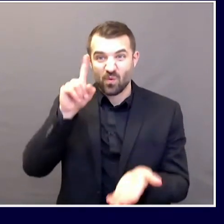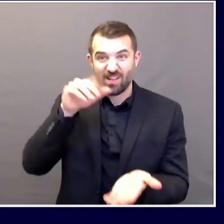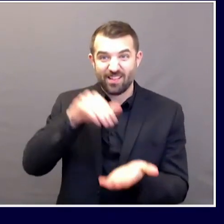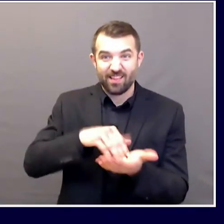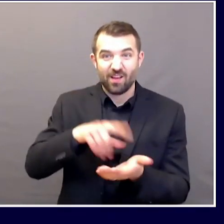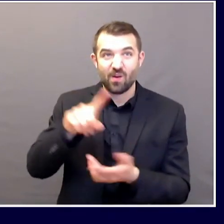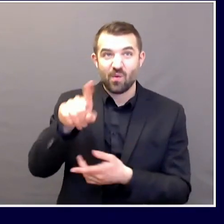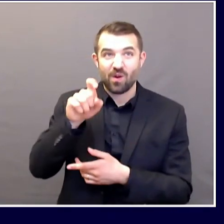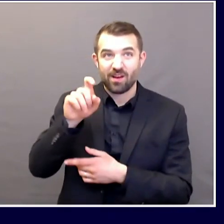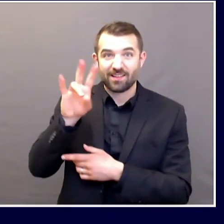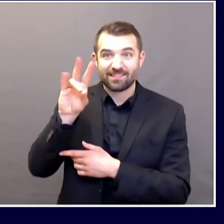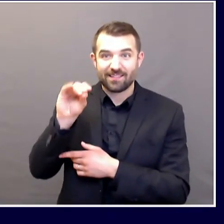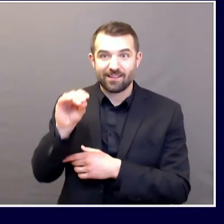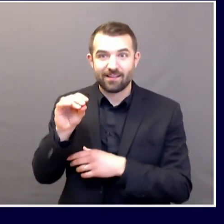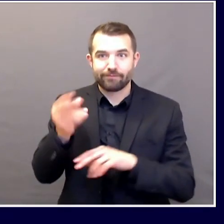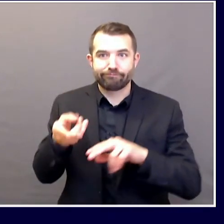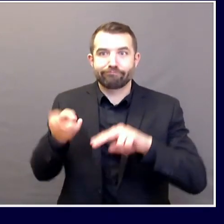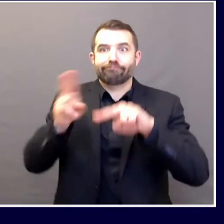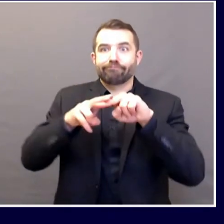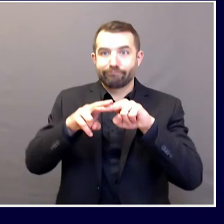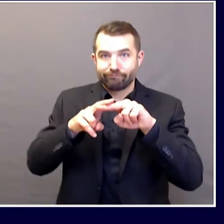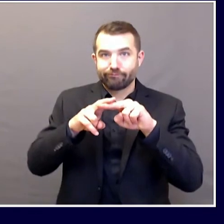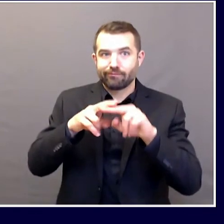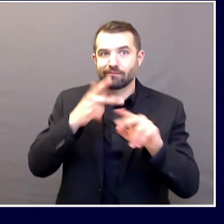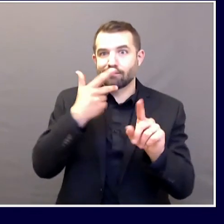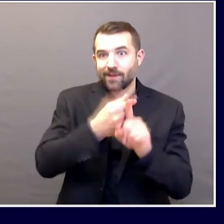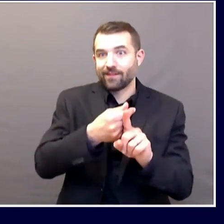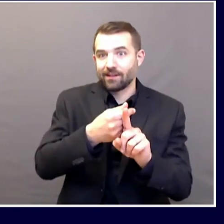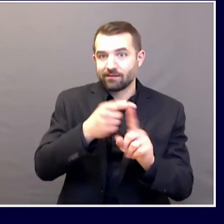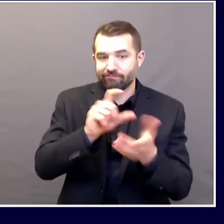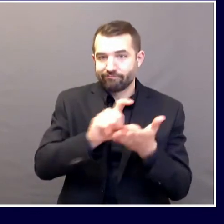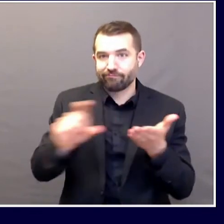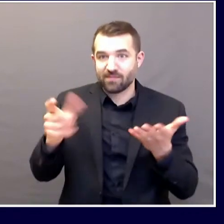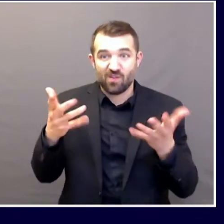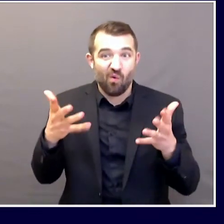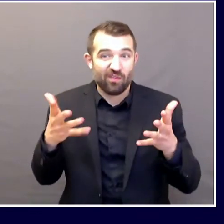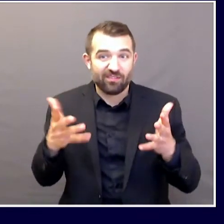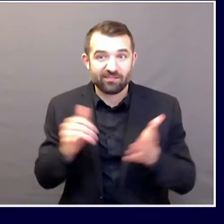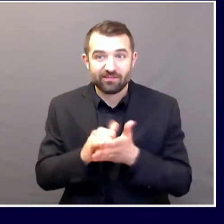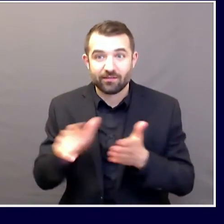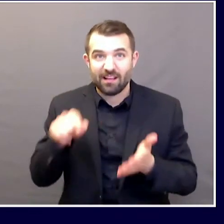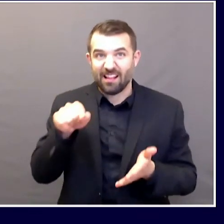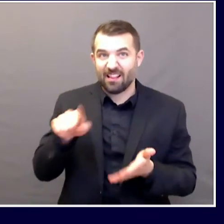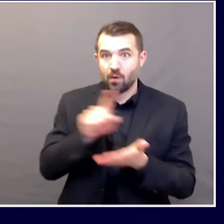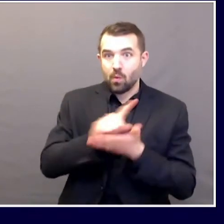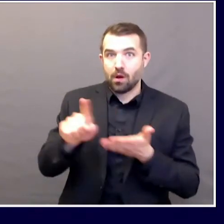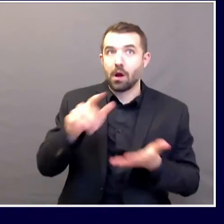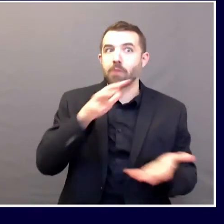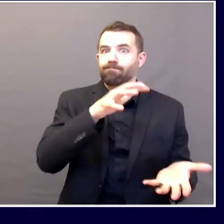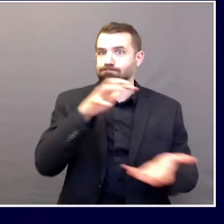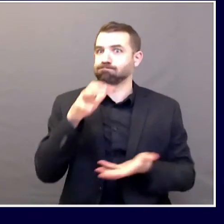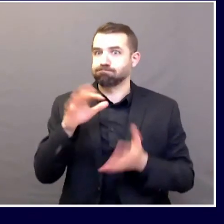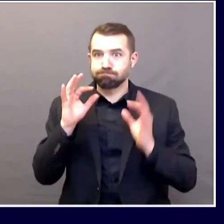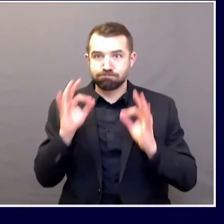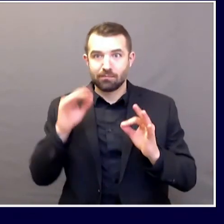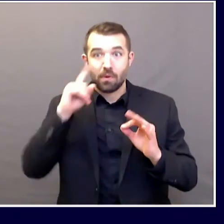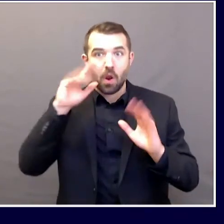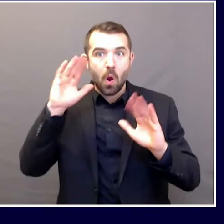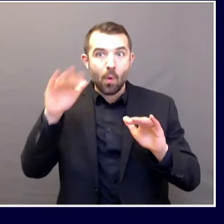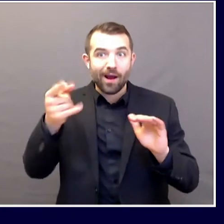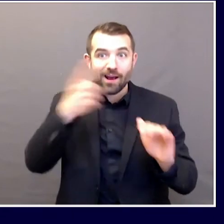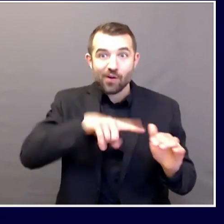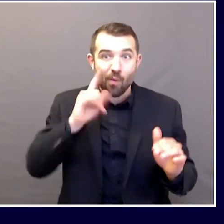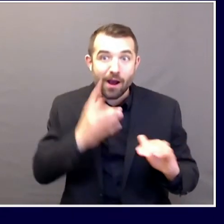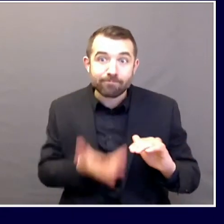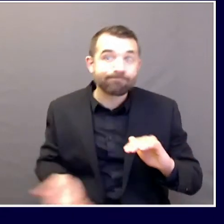1,170 additional doses on top of what we received this current week. Now, we understand from our colleagues at the